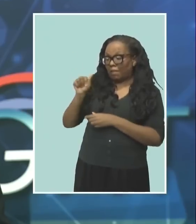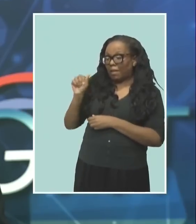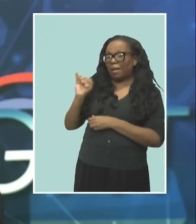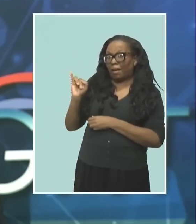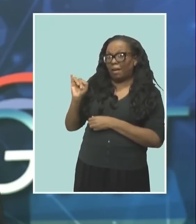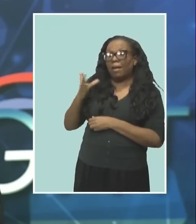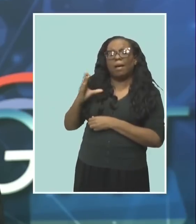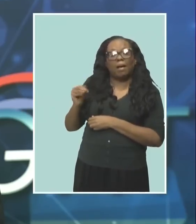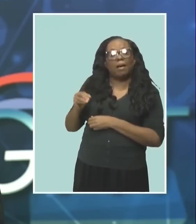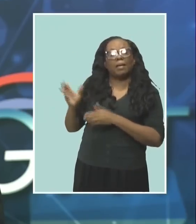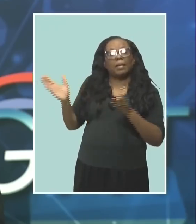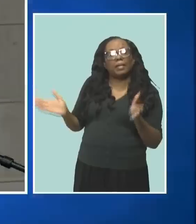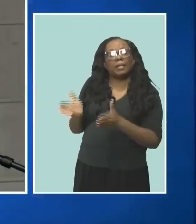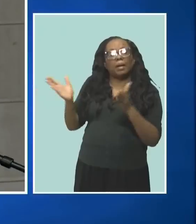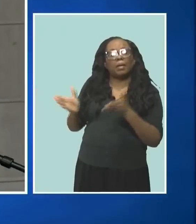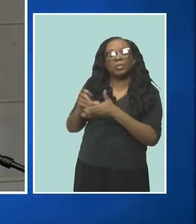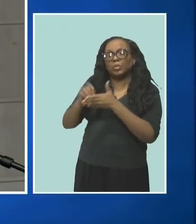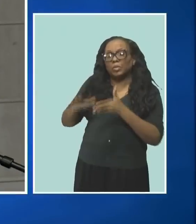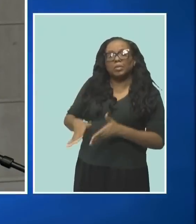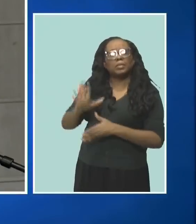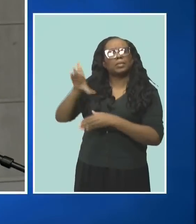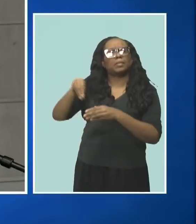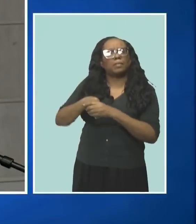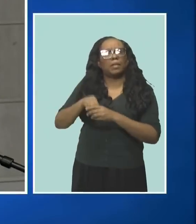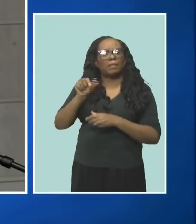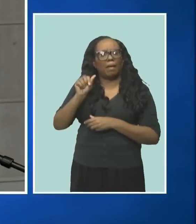so. Do so openly,